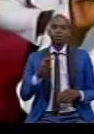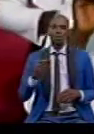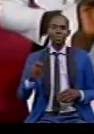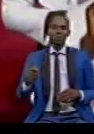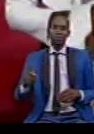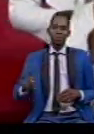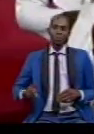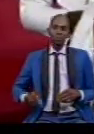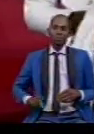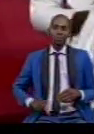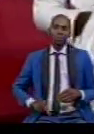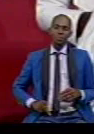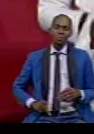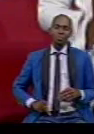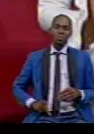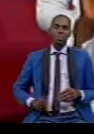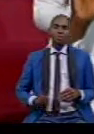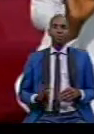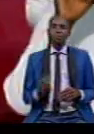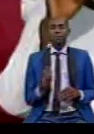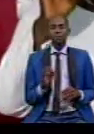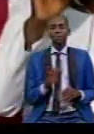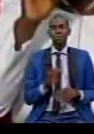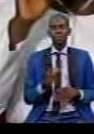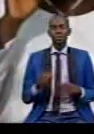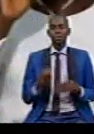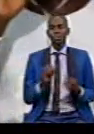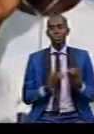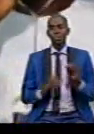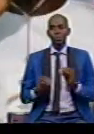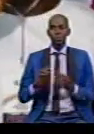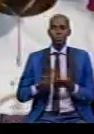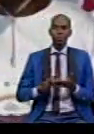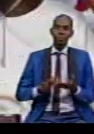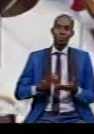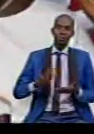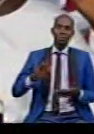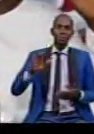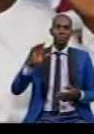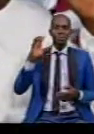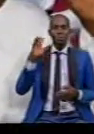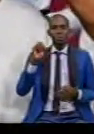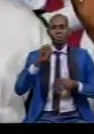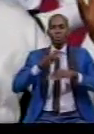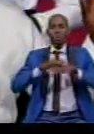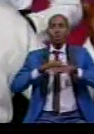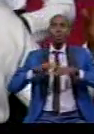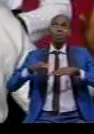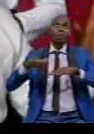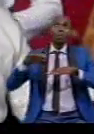able to make you free from anxiety, worry, fretting,